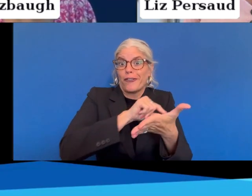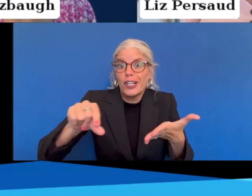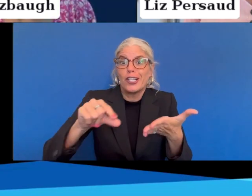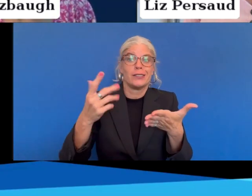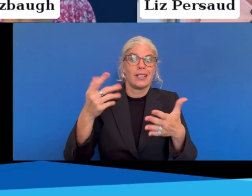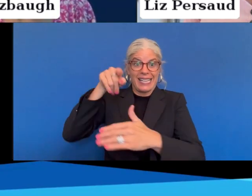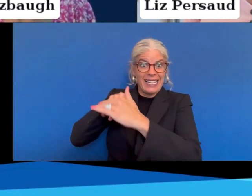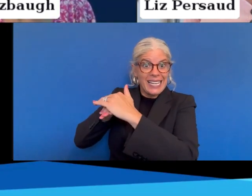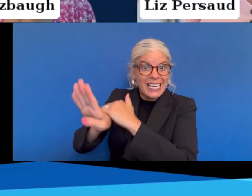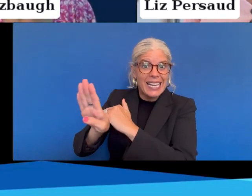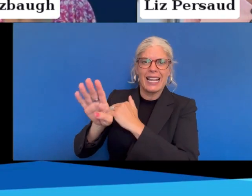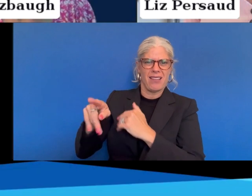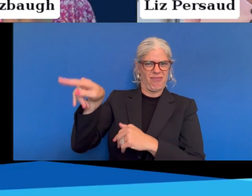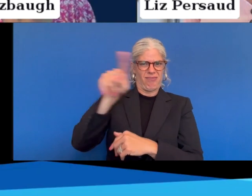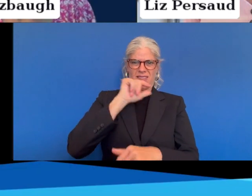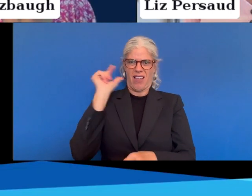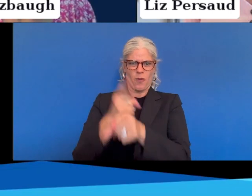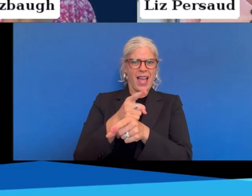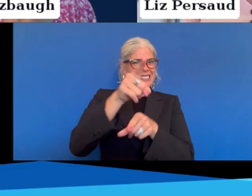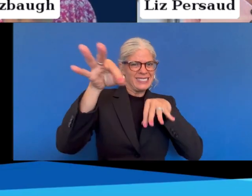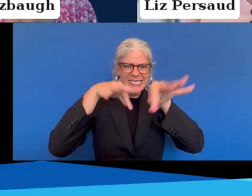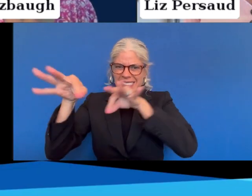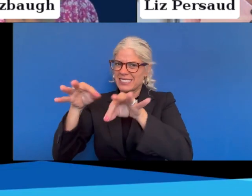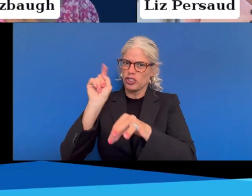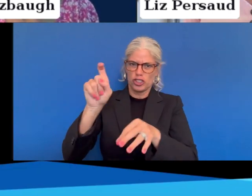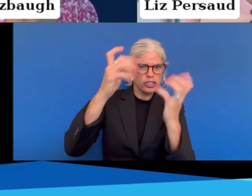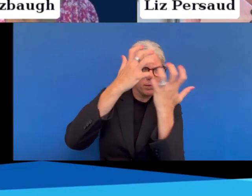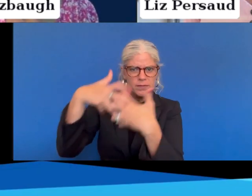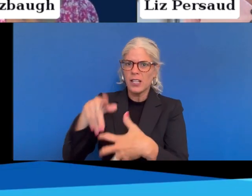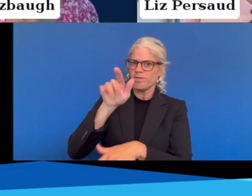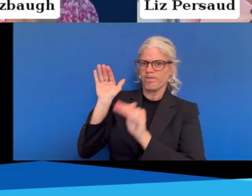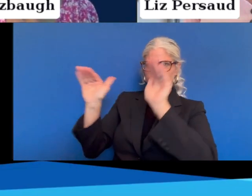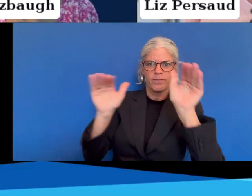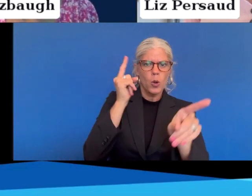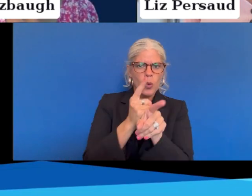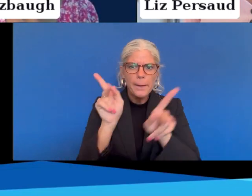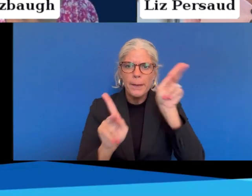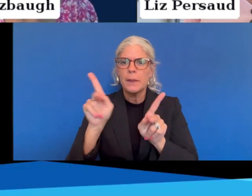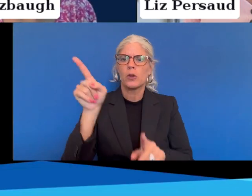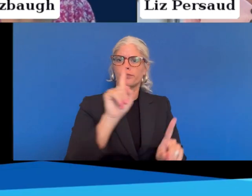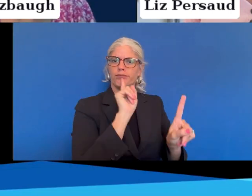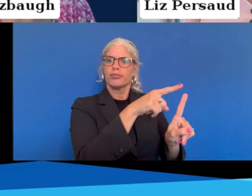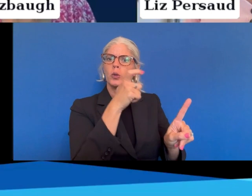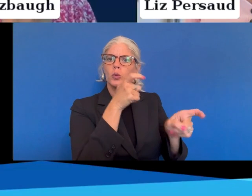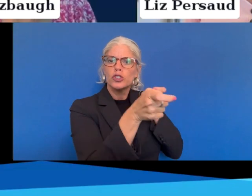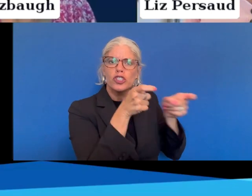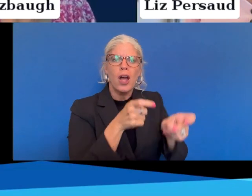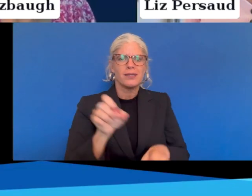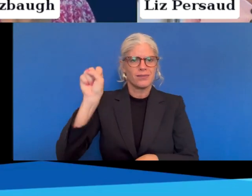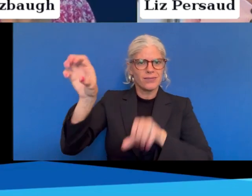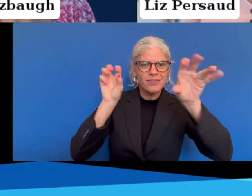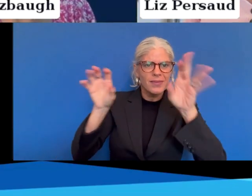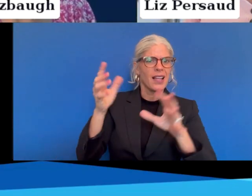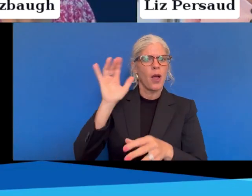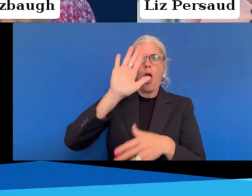the device is going to be, understanding the treatment, making sure you get names, times, who